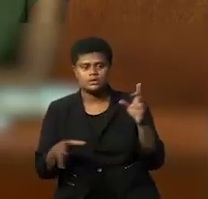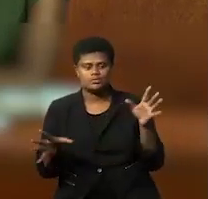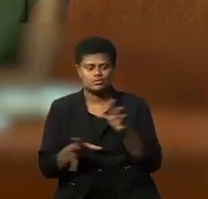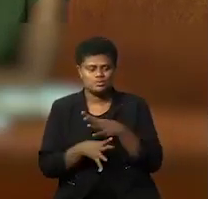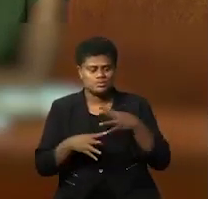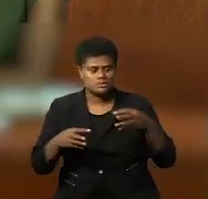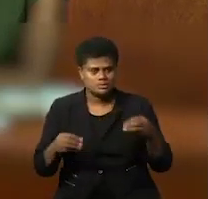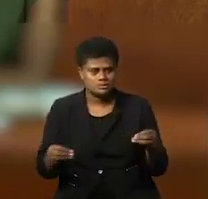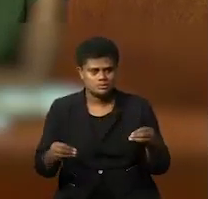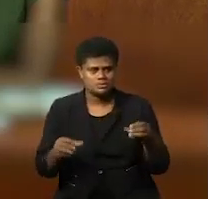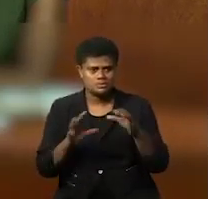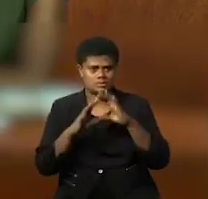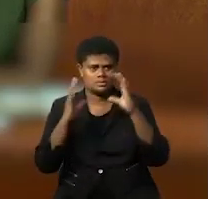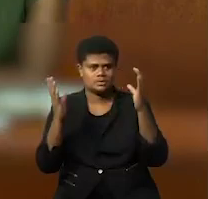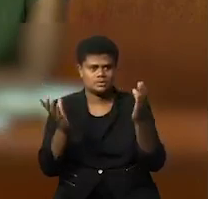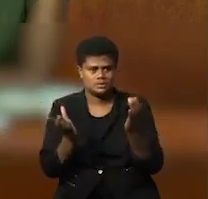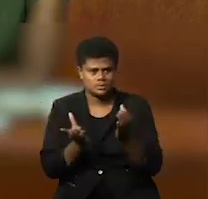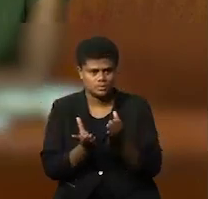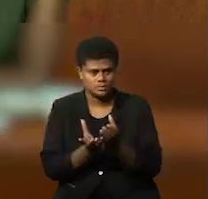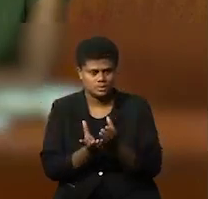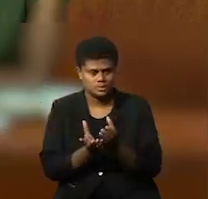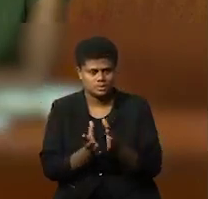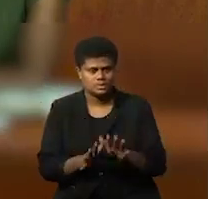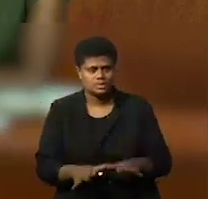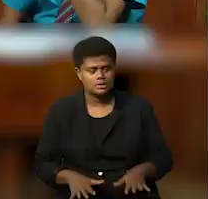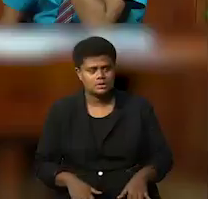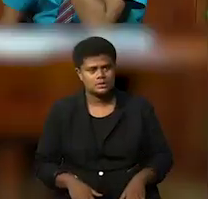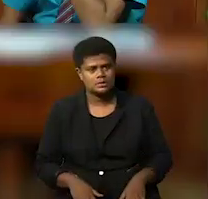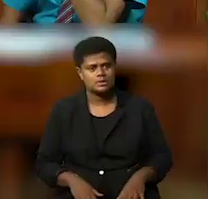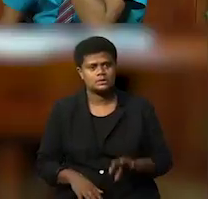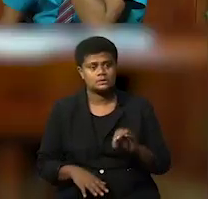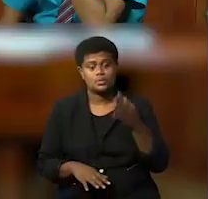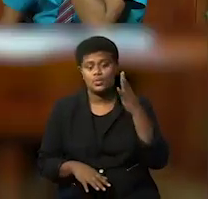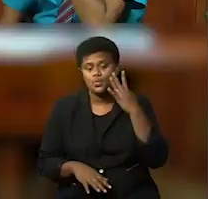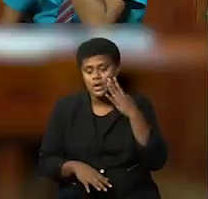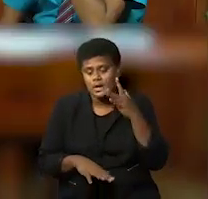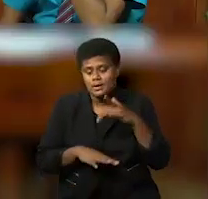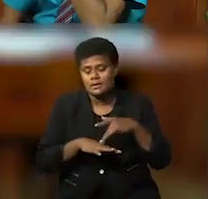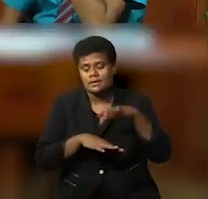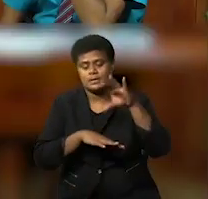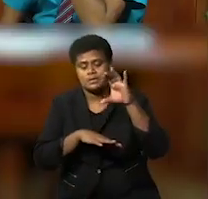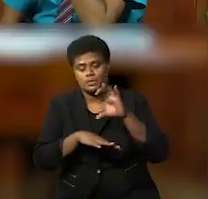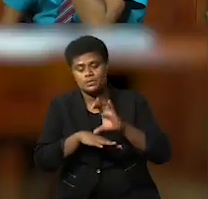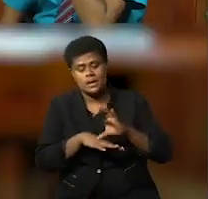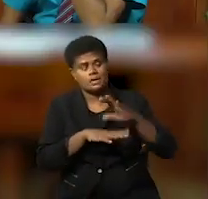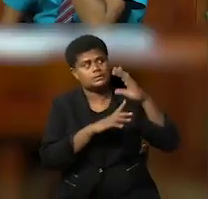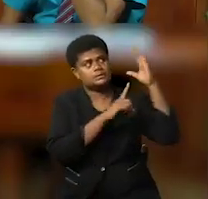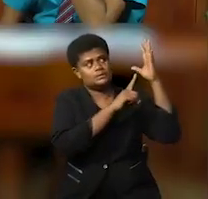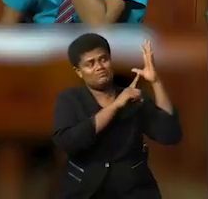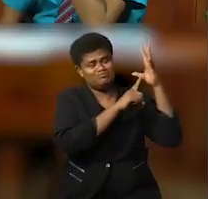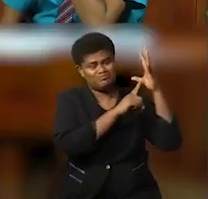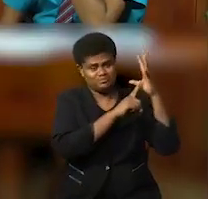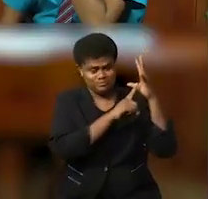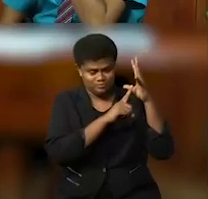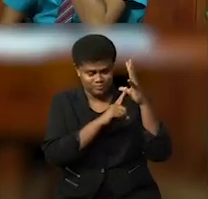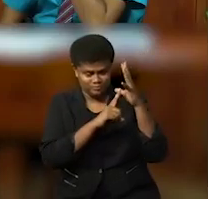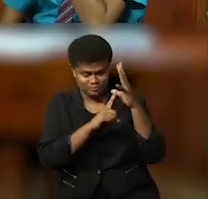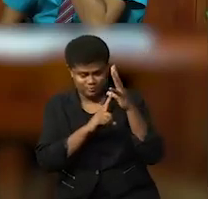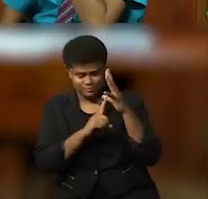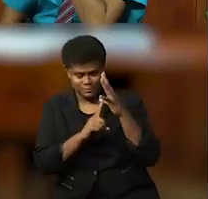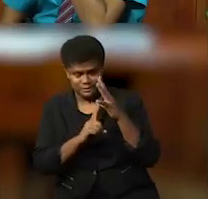coming, the prophecy says that when Christ comes, he's going to set up his kingdom, and all this,